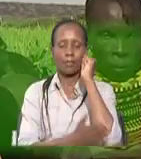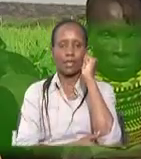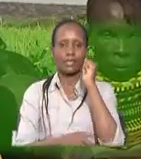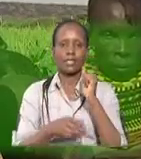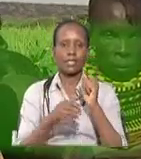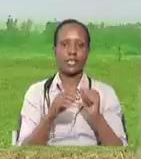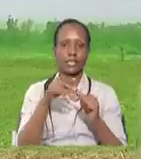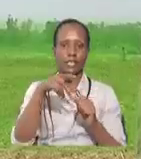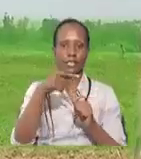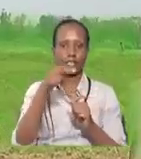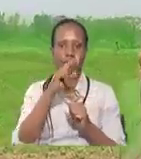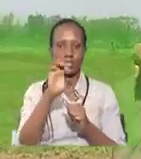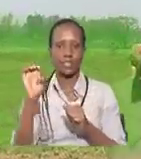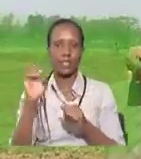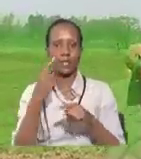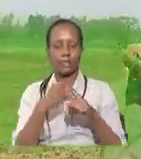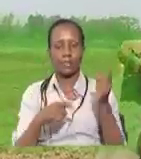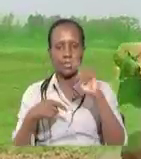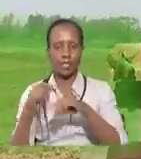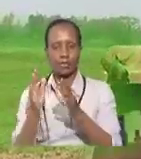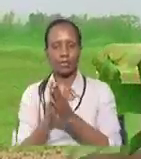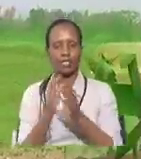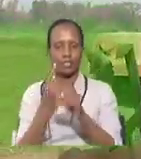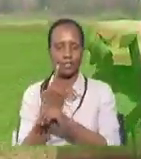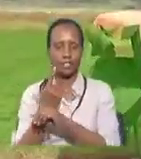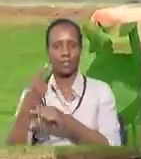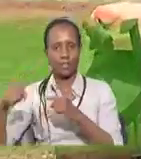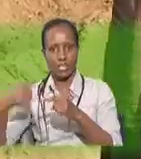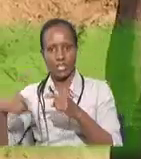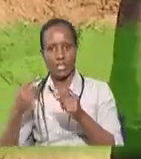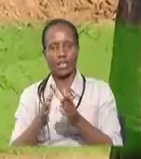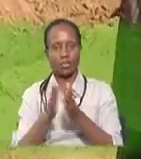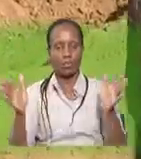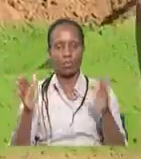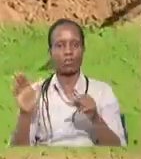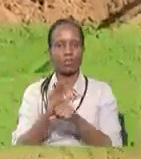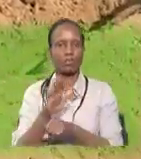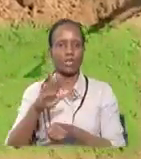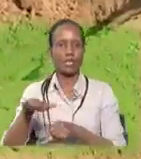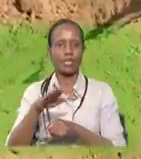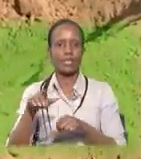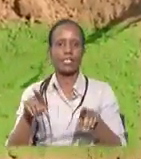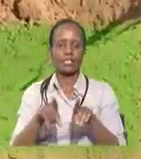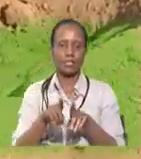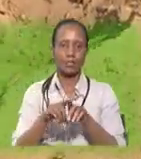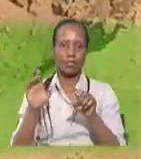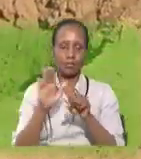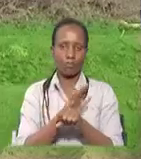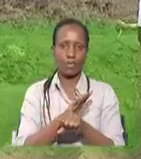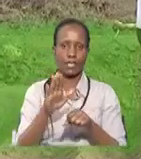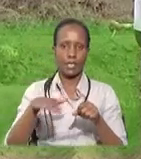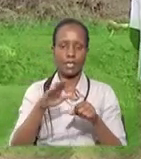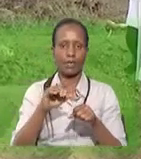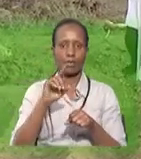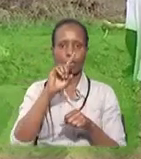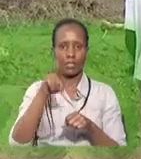prosopis. But we came in with machinery and opened up the whole area. The acreage of the scheme, the total acreage